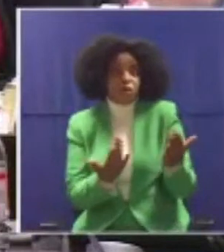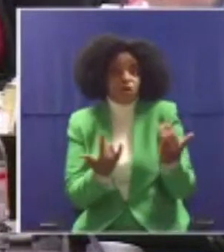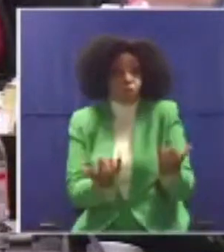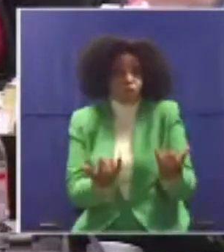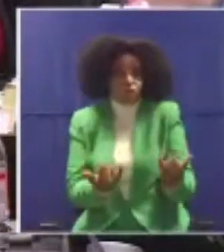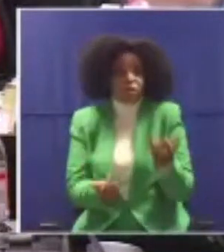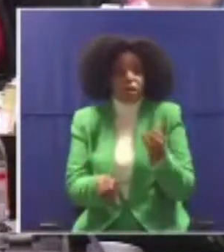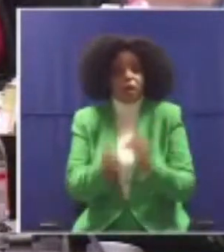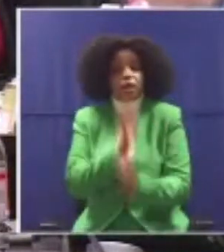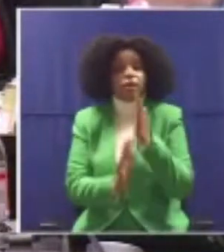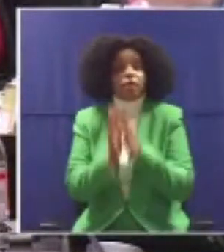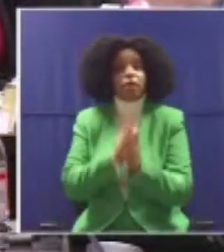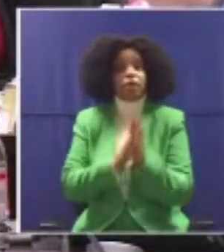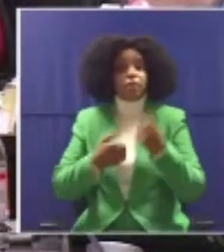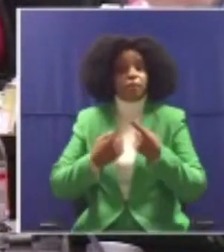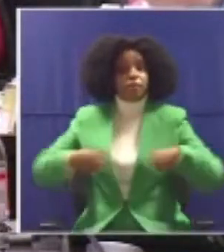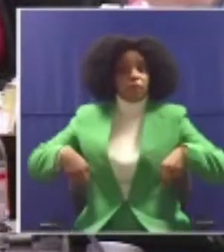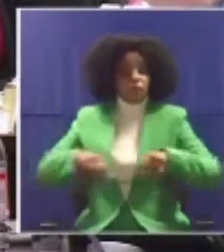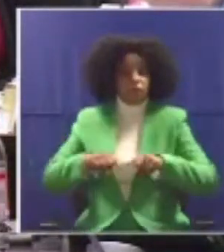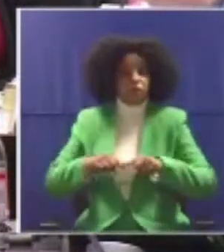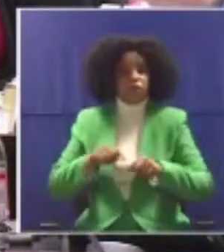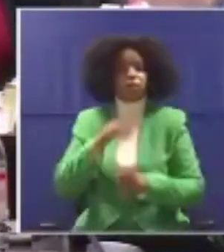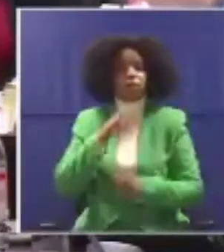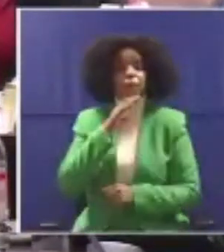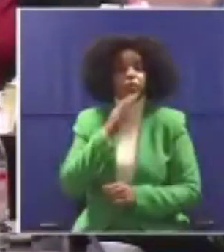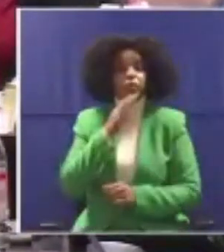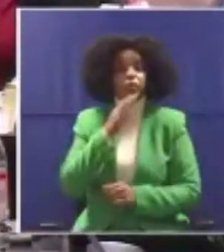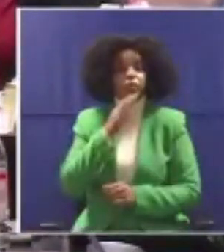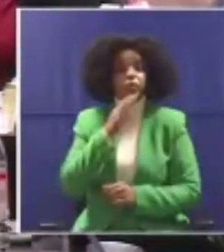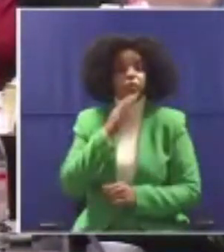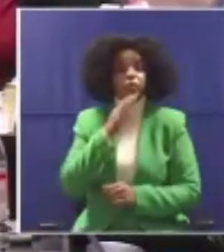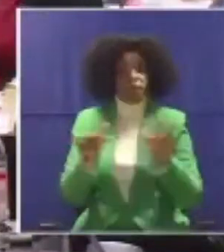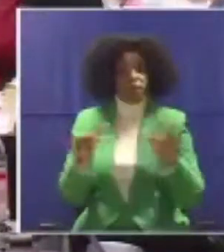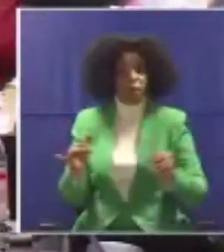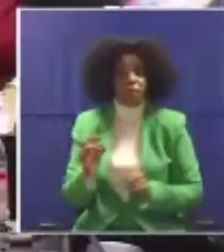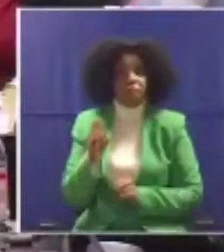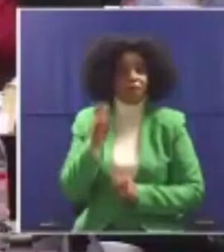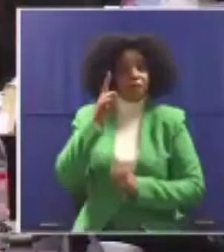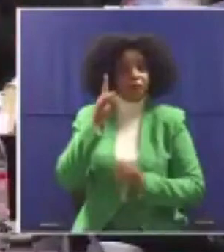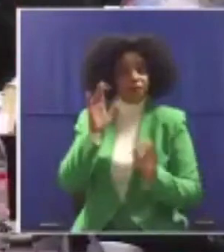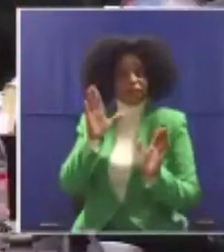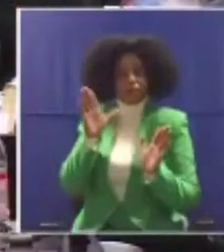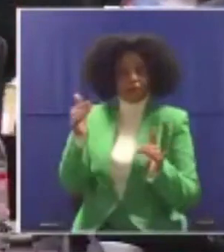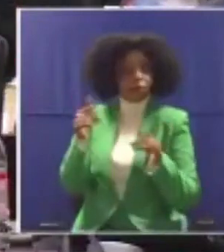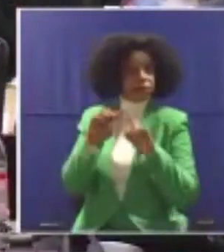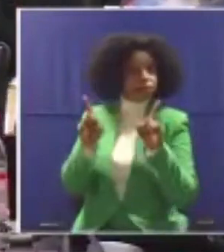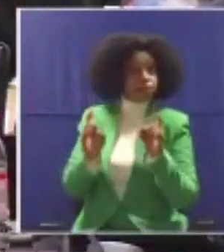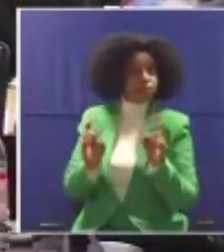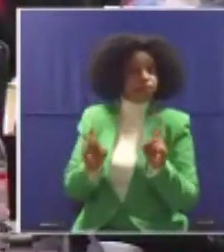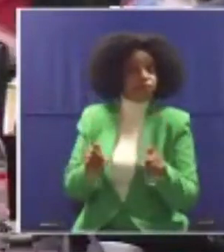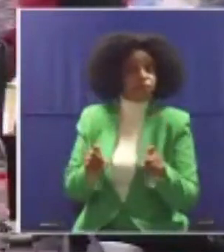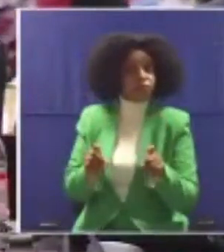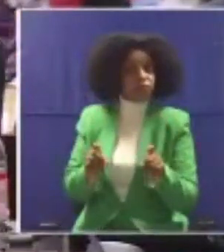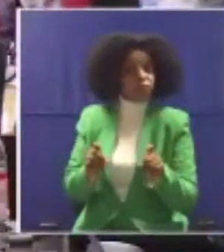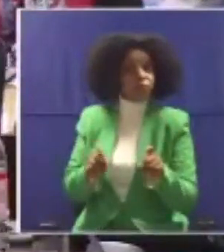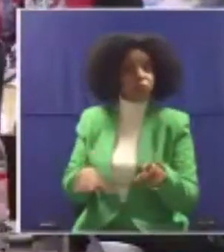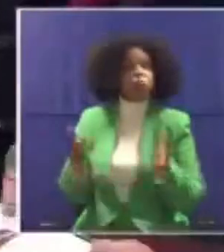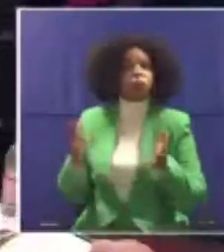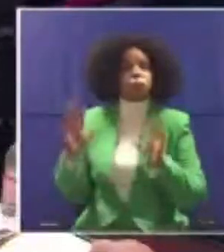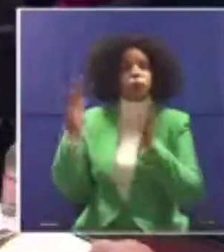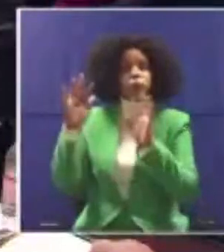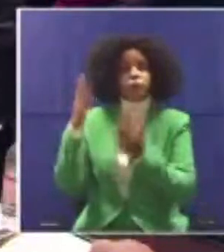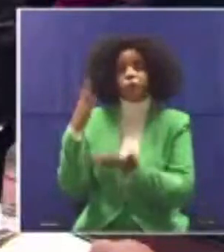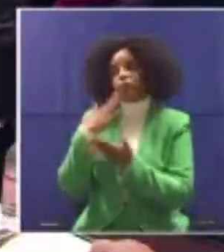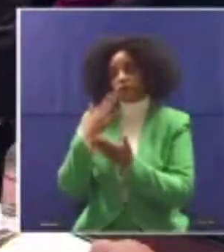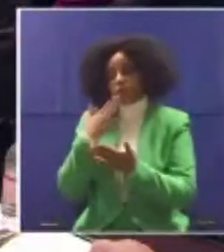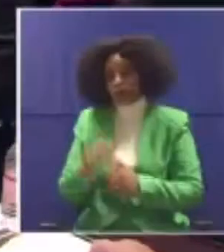petty political differences aside and put the people first? Thank you, Honorable Kwakube.